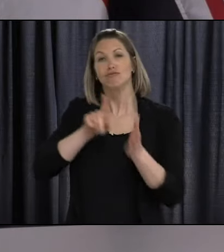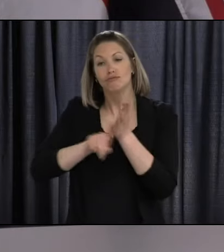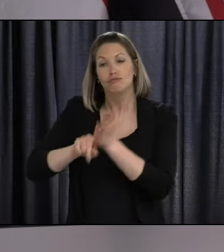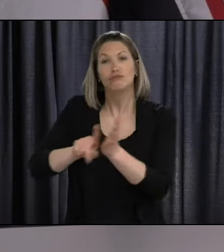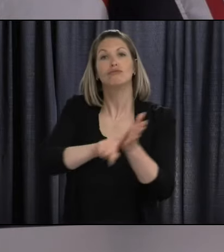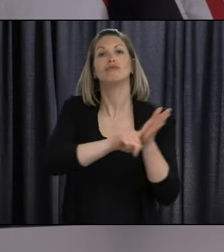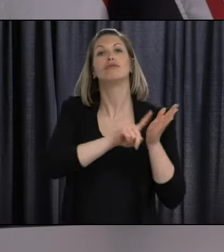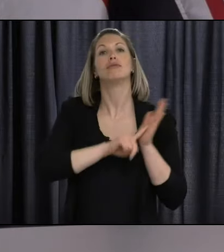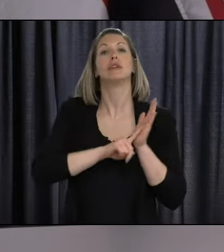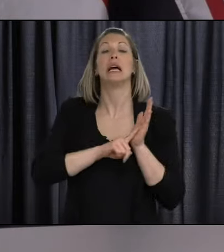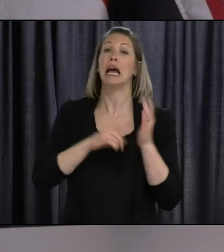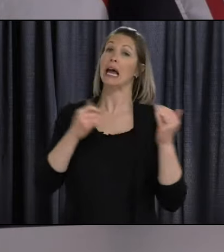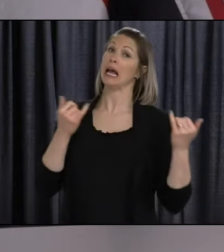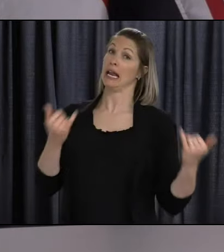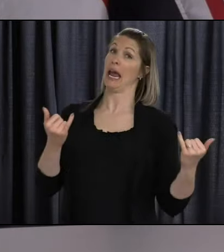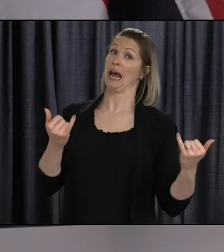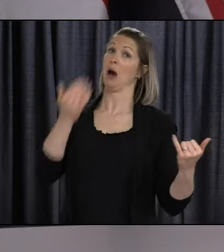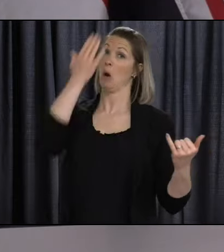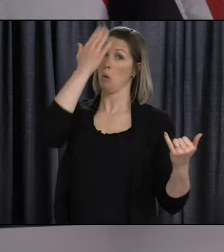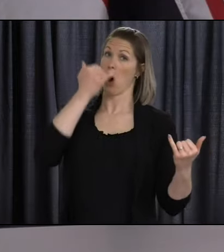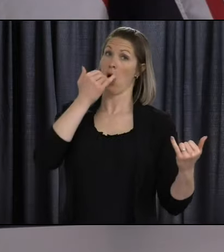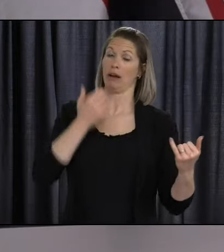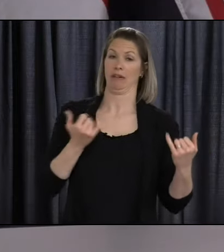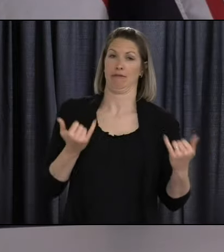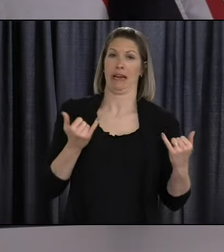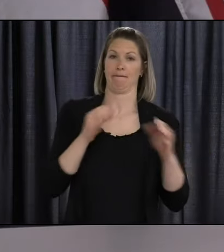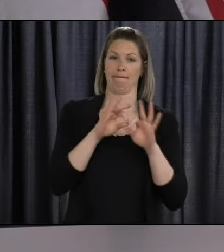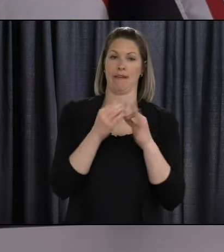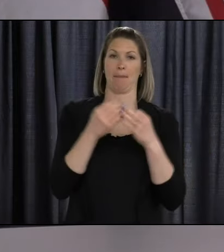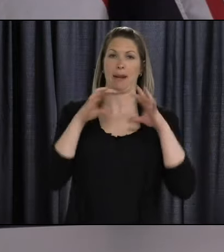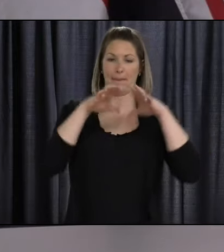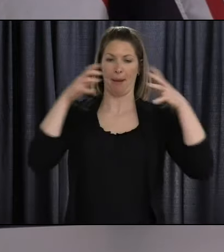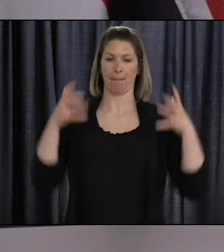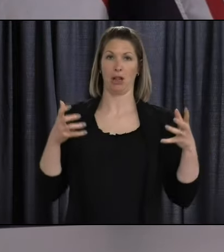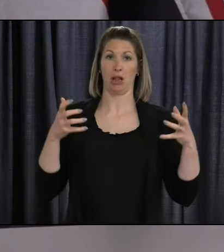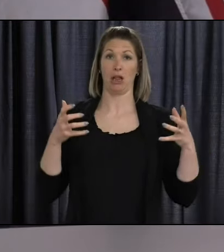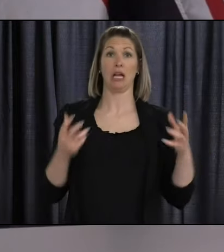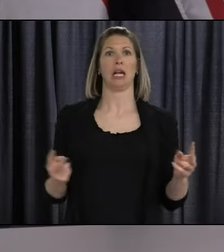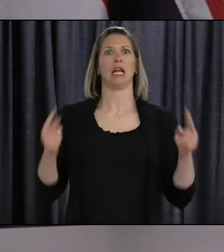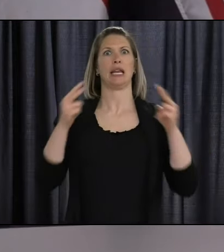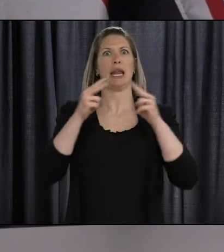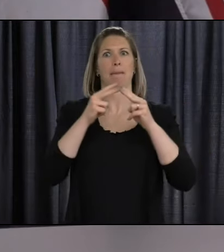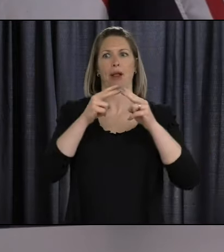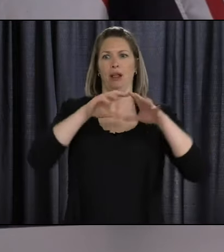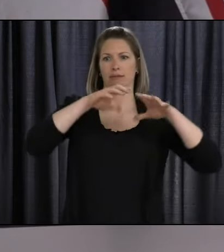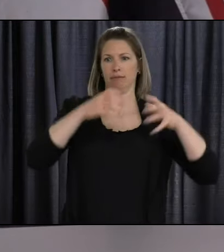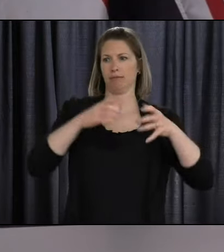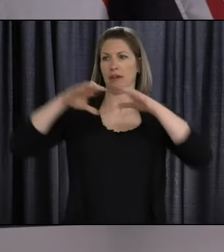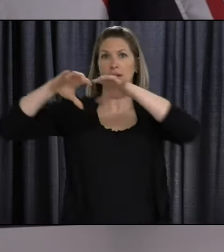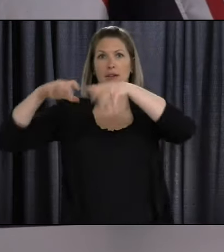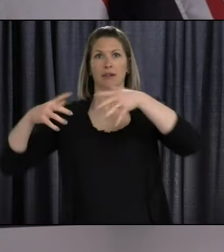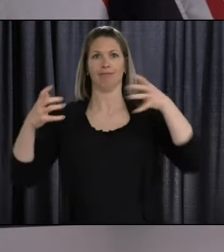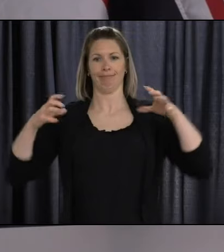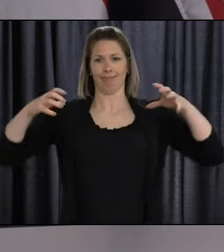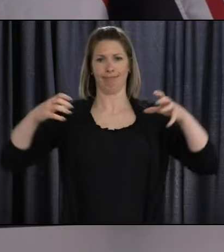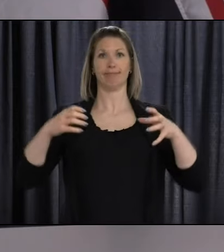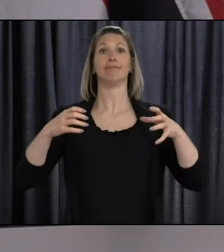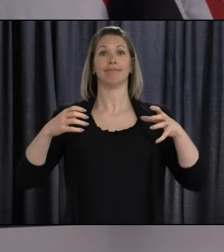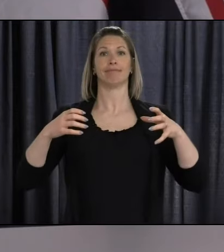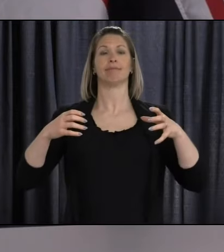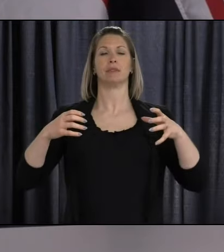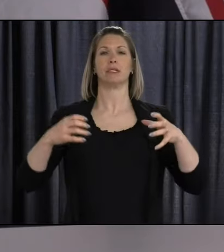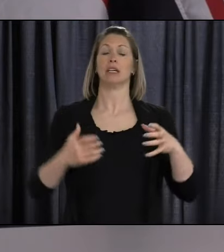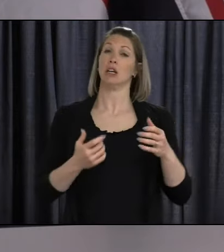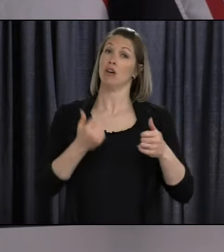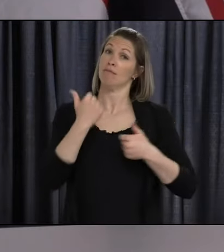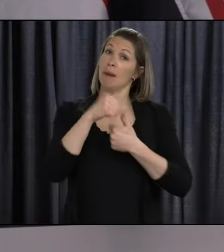begin to double their bubbles. I cannot stress to you enough that strictly following the orders at every alert level moving